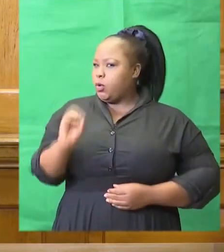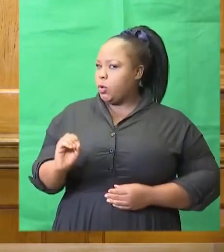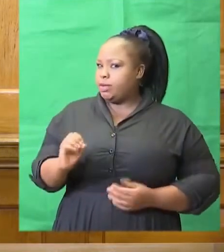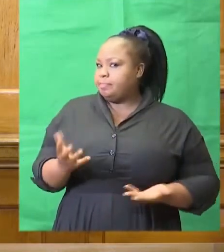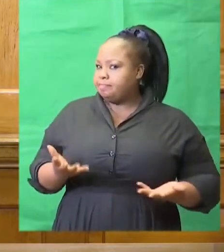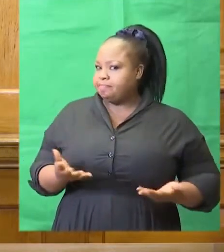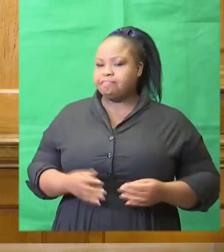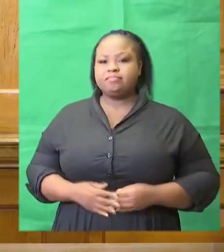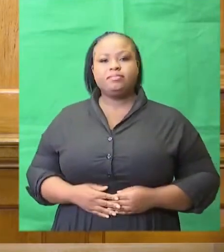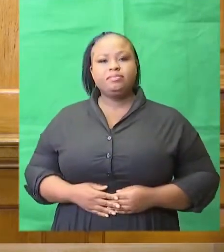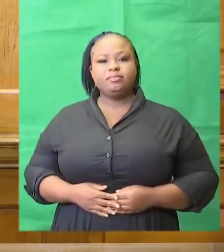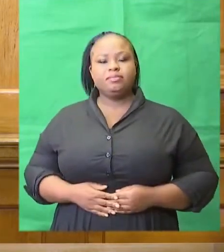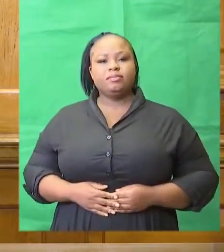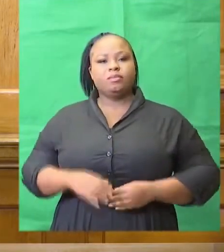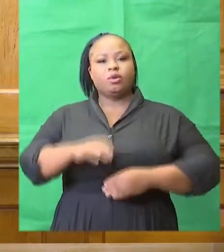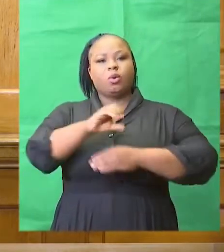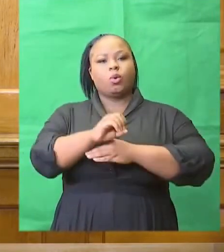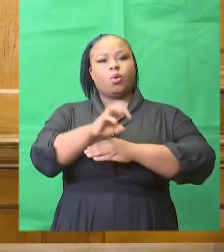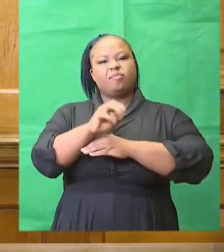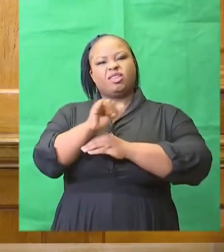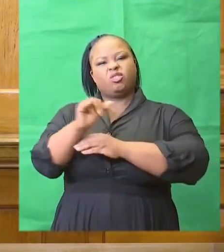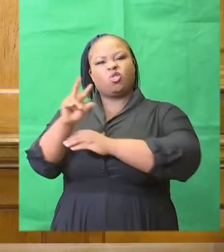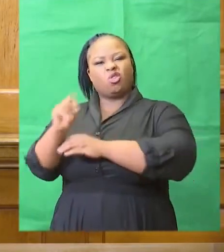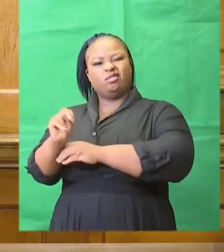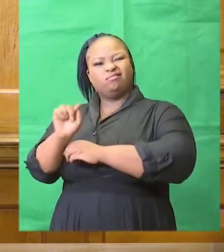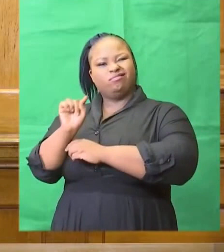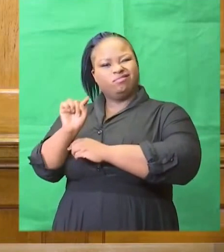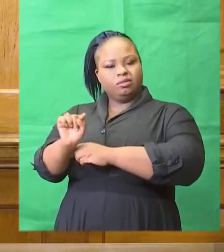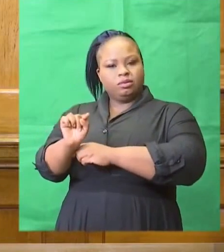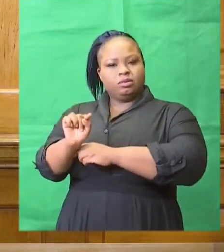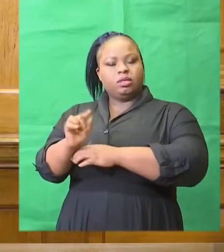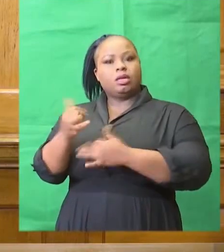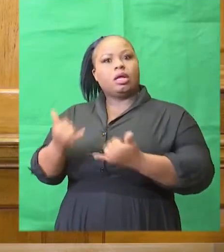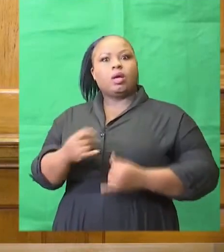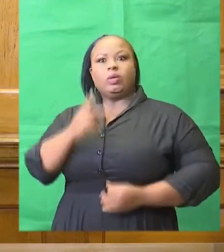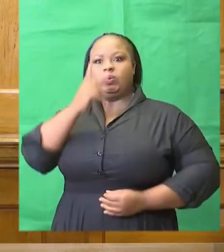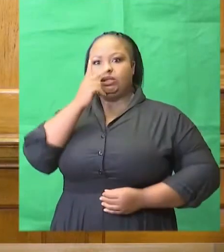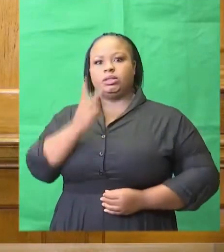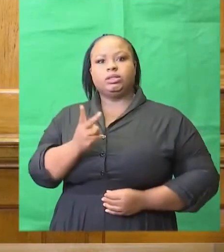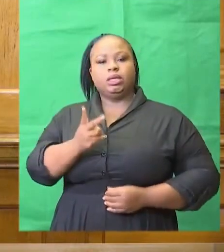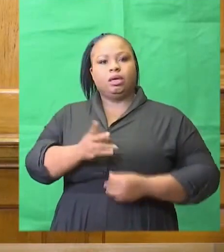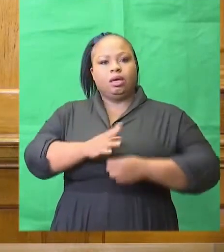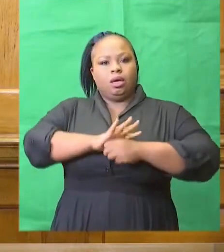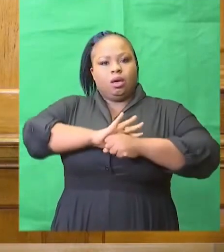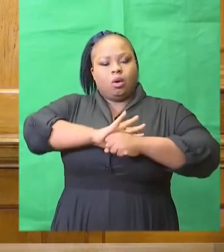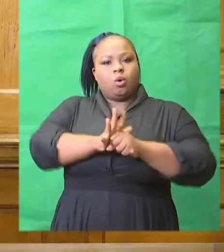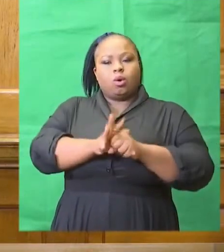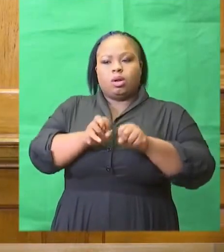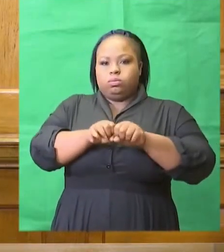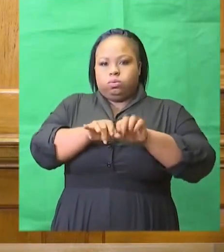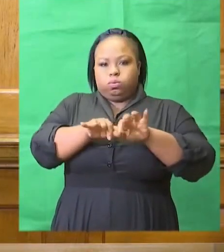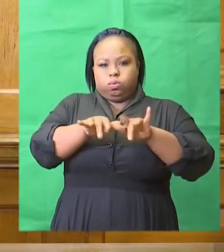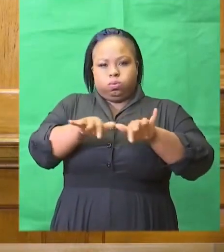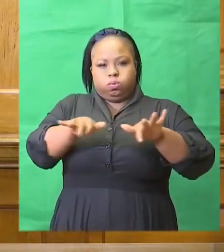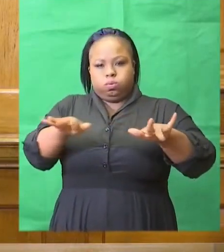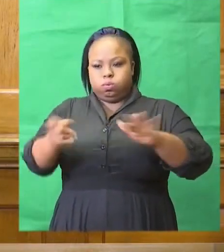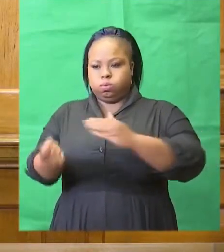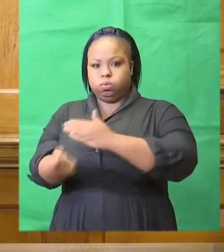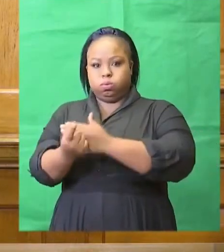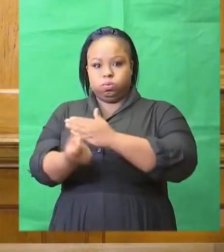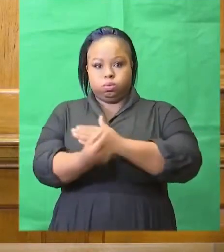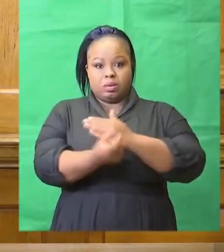The identification of Omicron coincides with a sudden rise in COVID-19 infections.